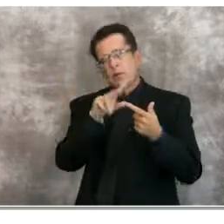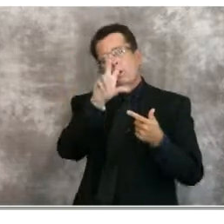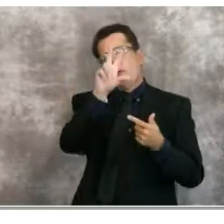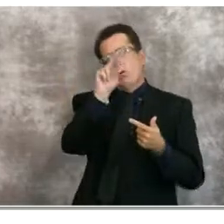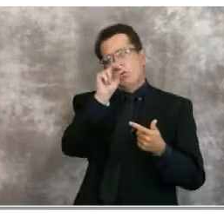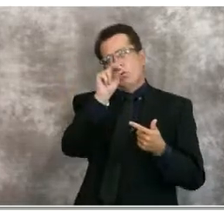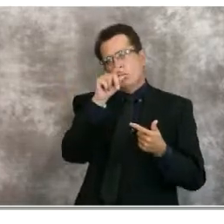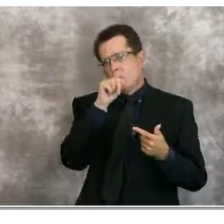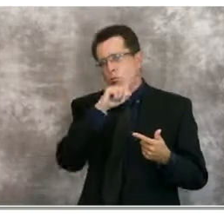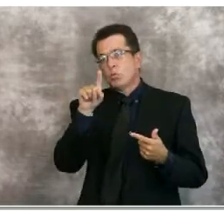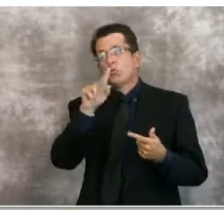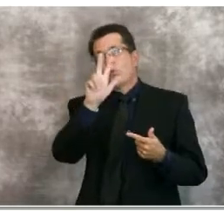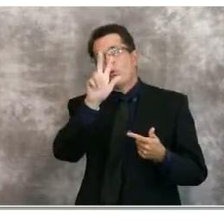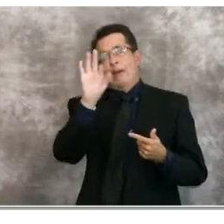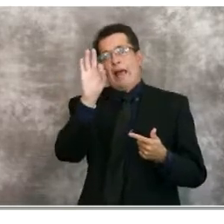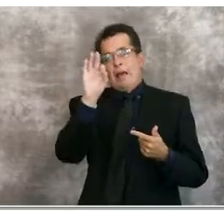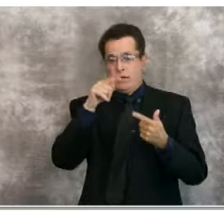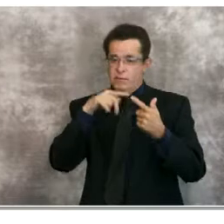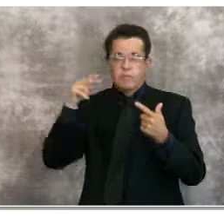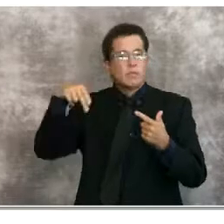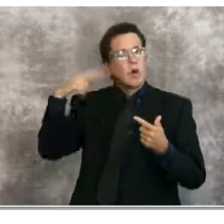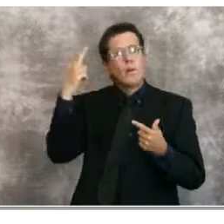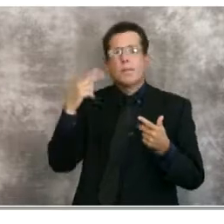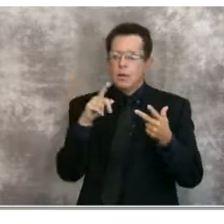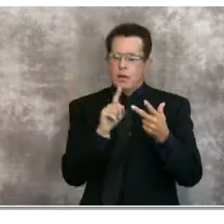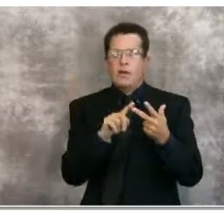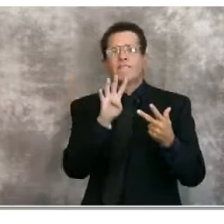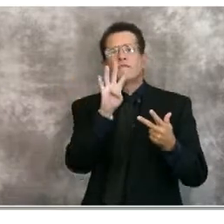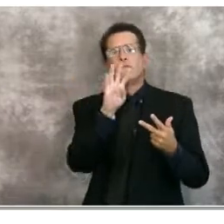30 to 39, and 40 to